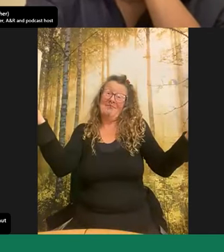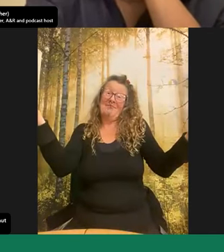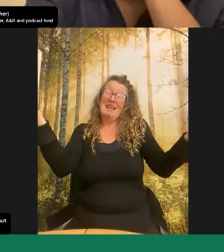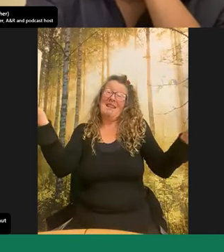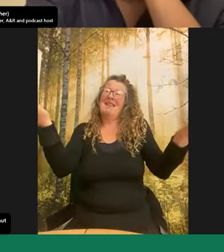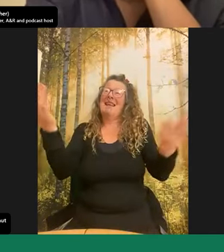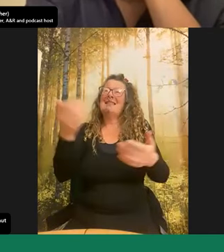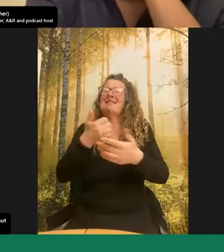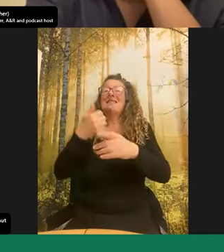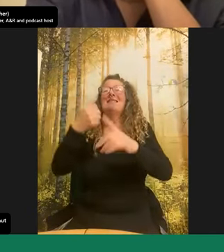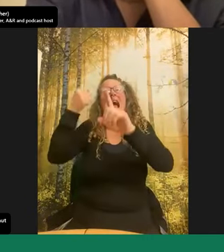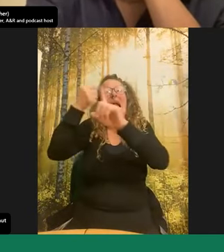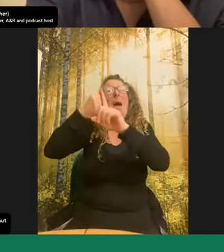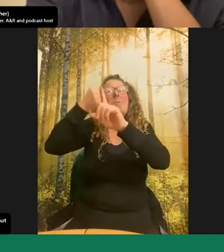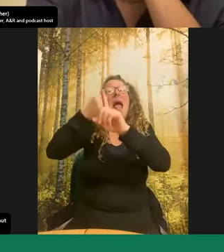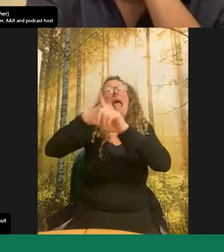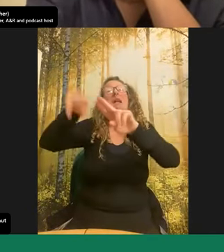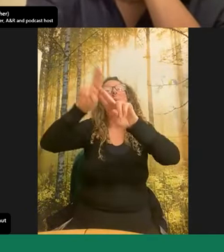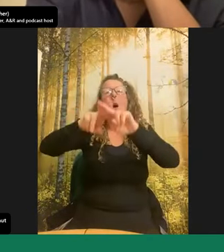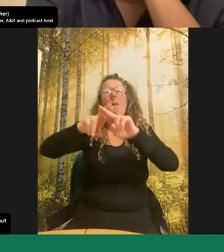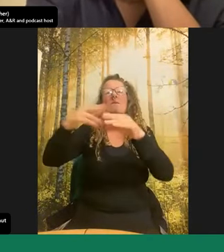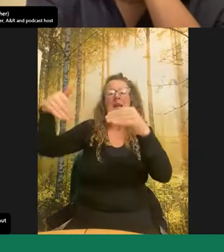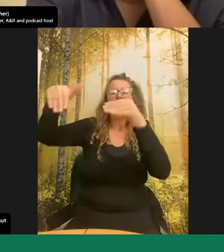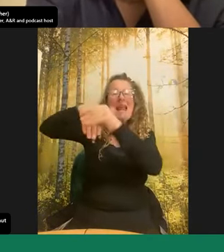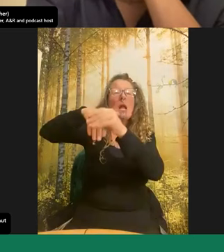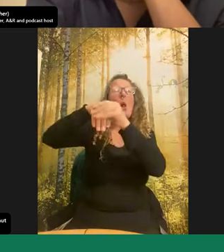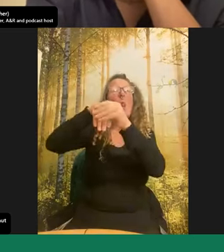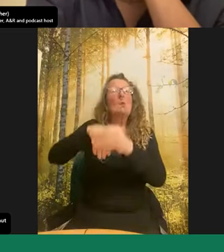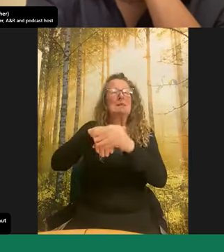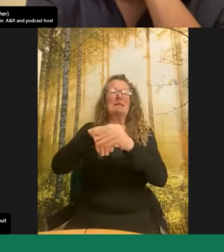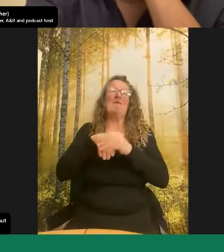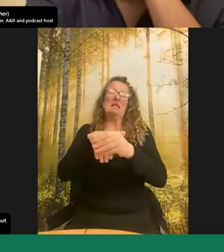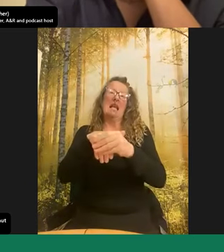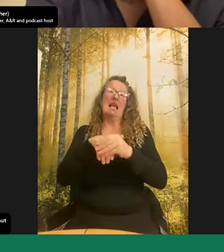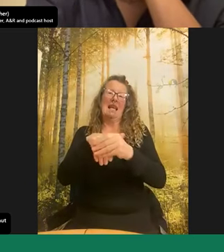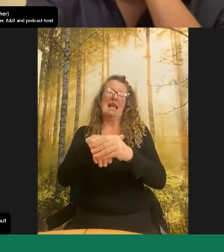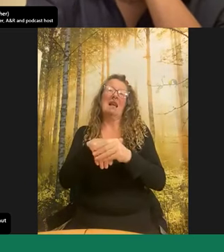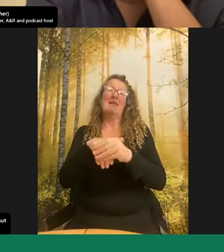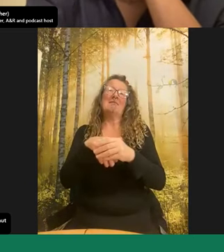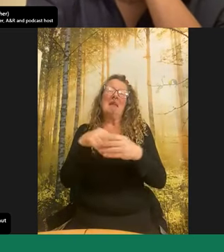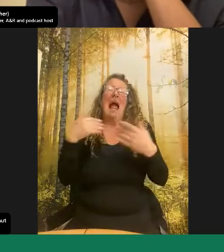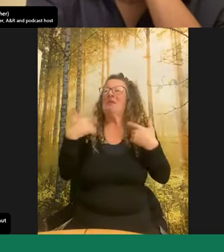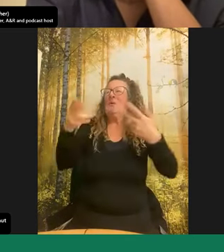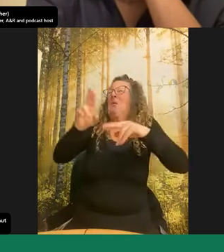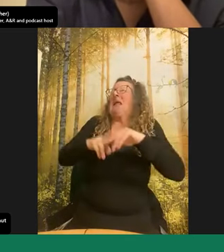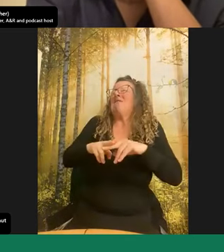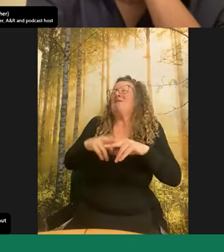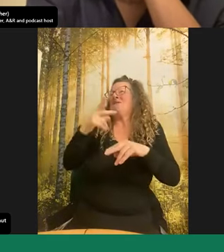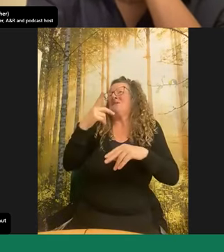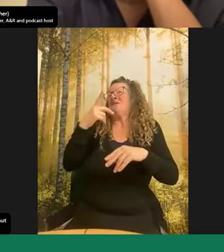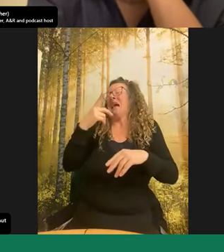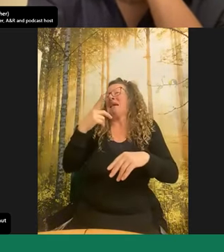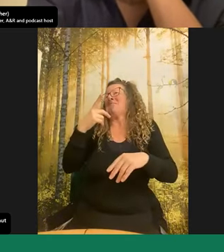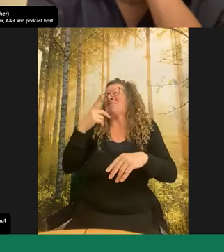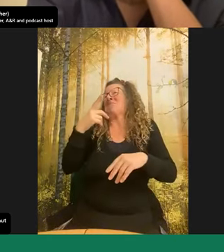of inclusivity, I think. I'm not sure if I'm qualified enough to critique that.